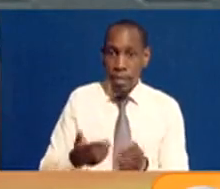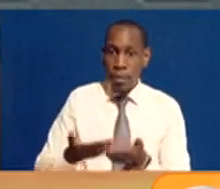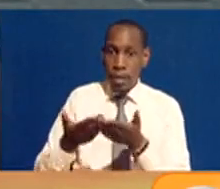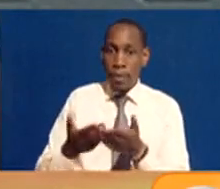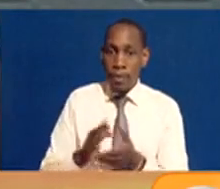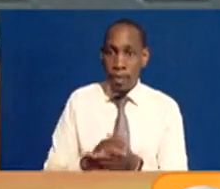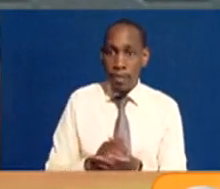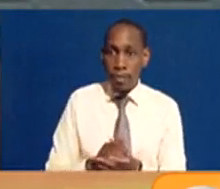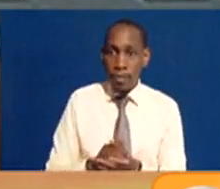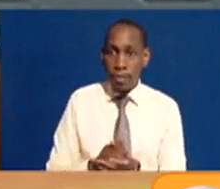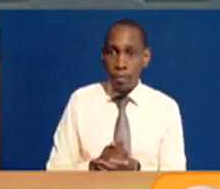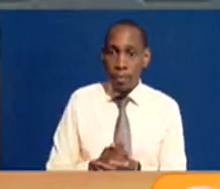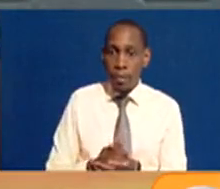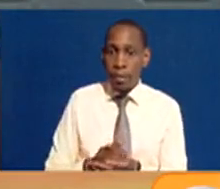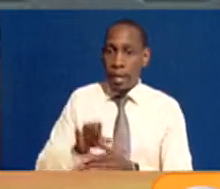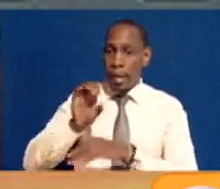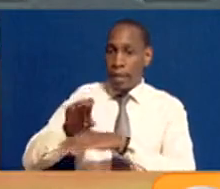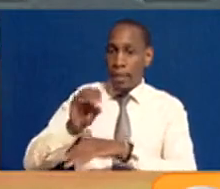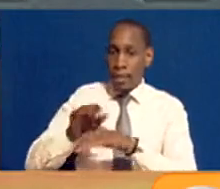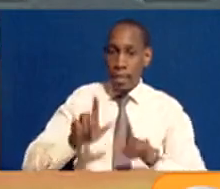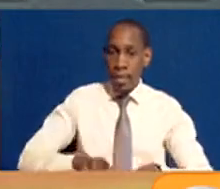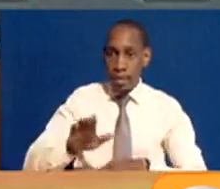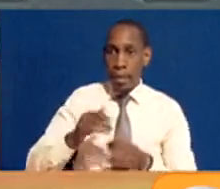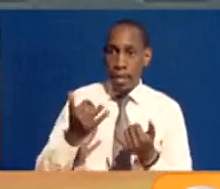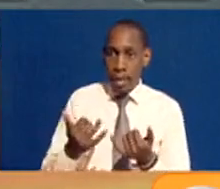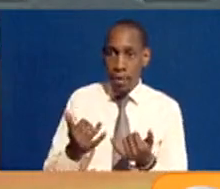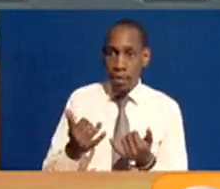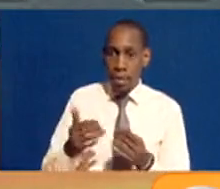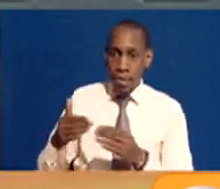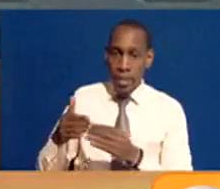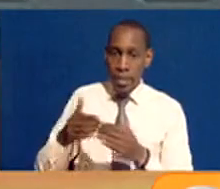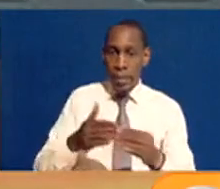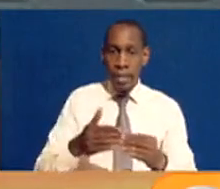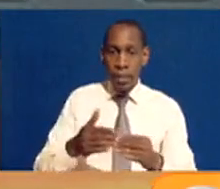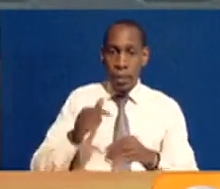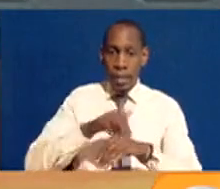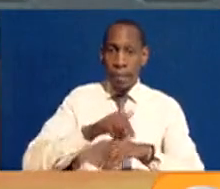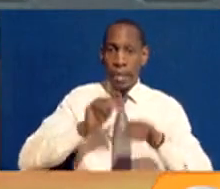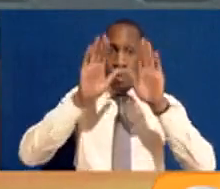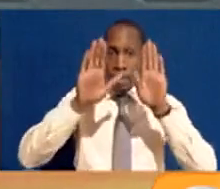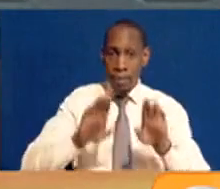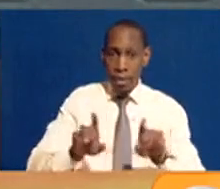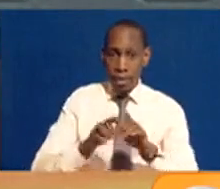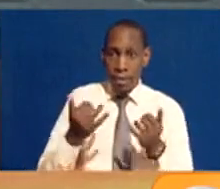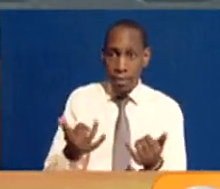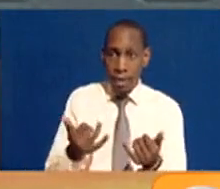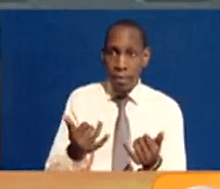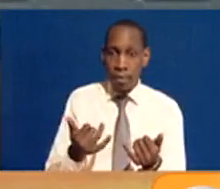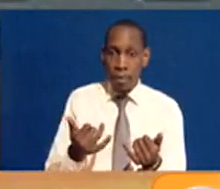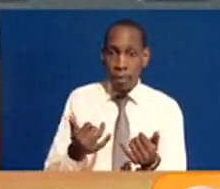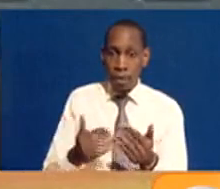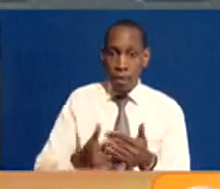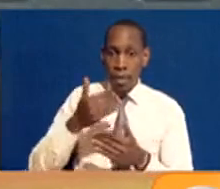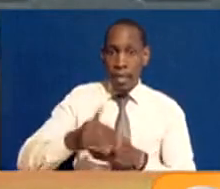the age-old pep talks about how their lives have all come to this one great moment and how they're on the cusp of the